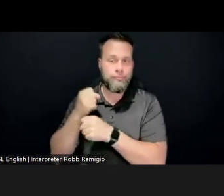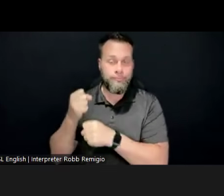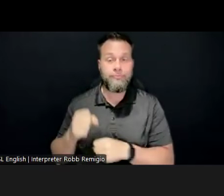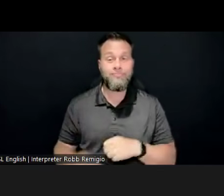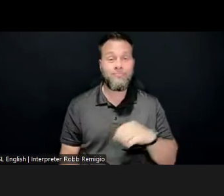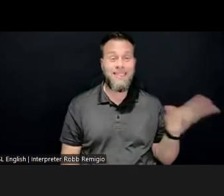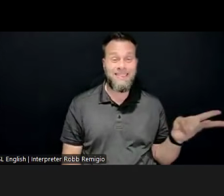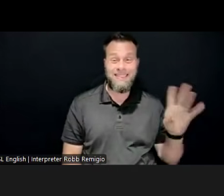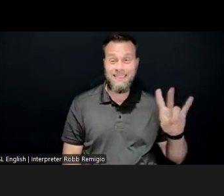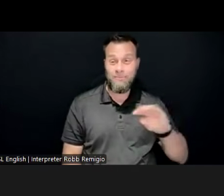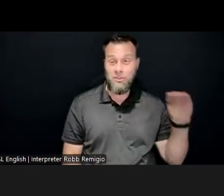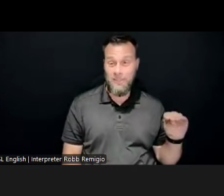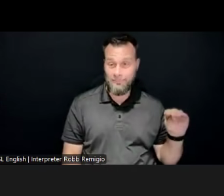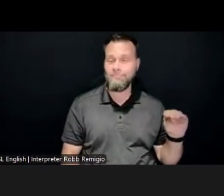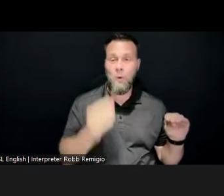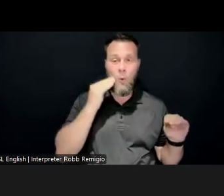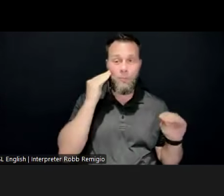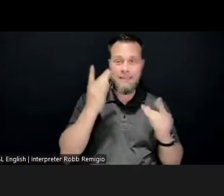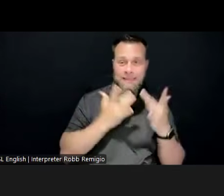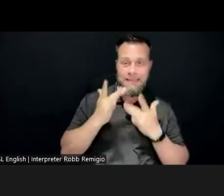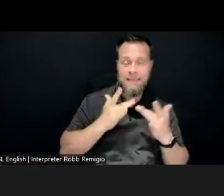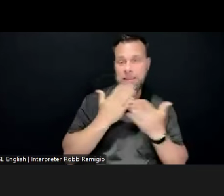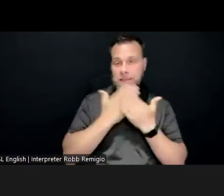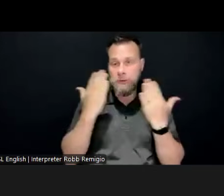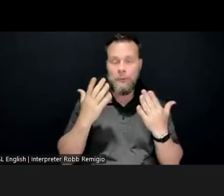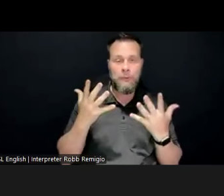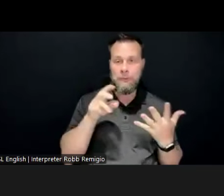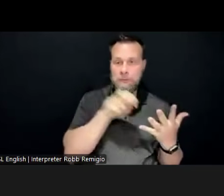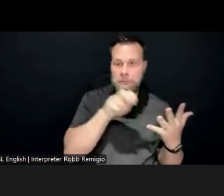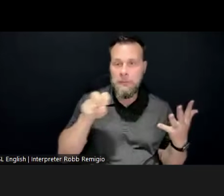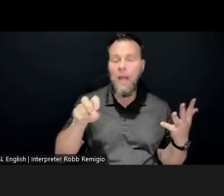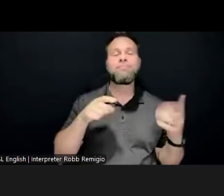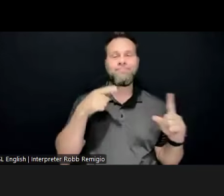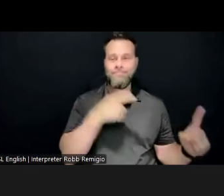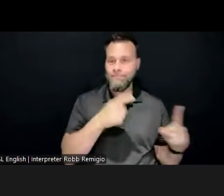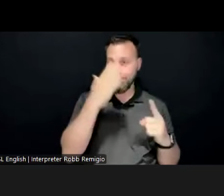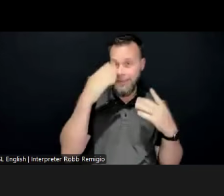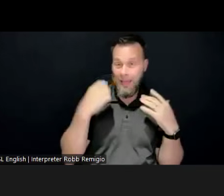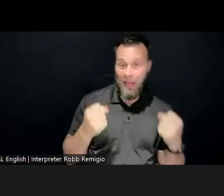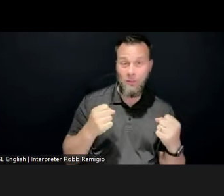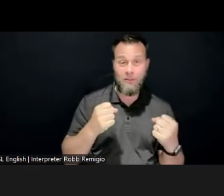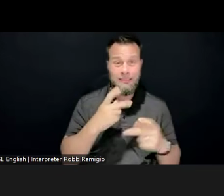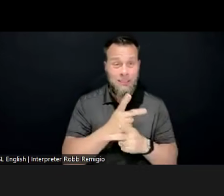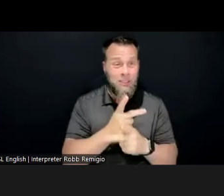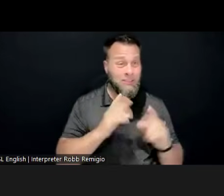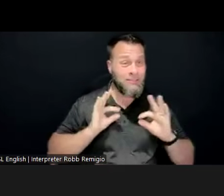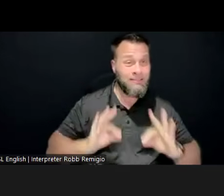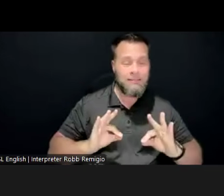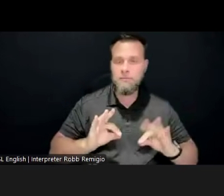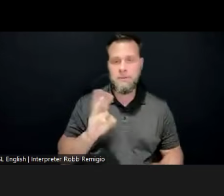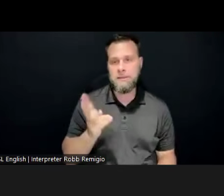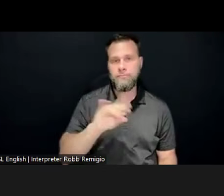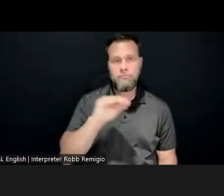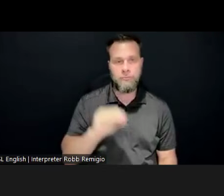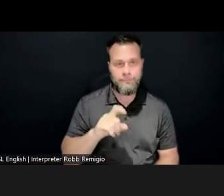young people experiencing housing instability reported receiving mental health care when they needed it. So compared to young people with